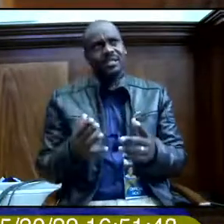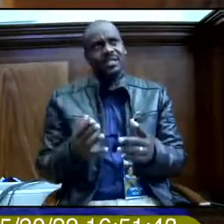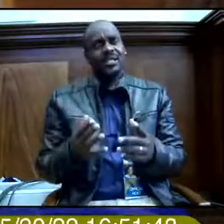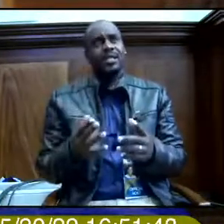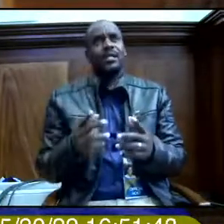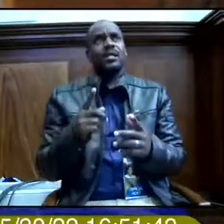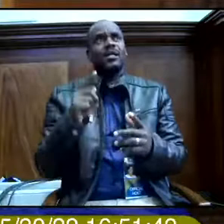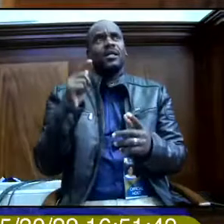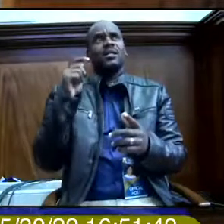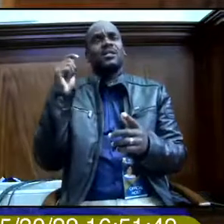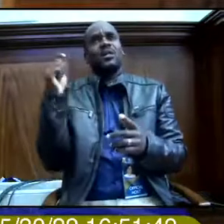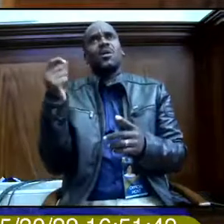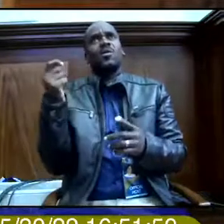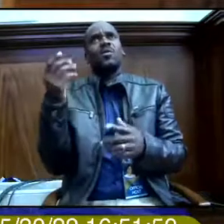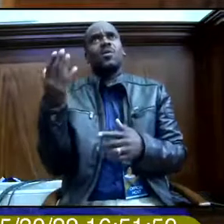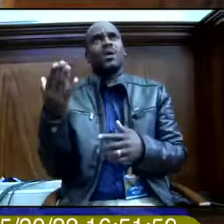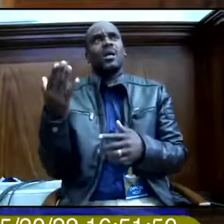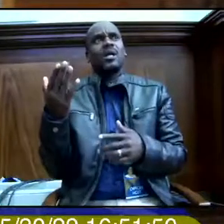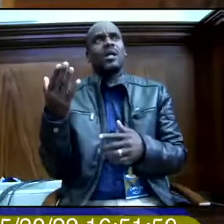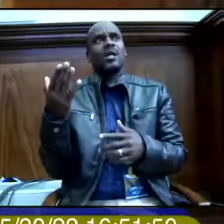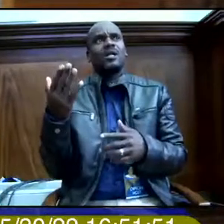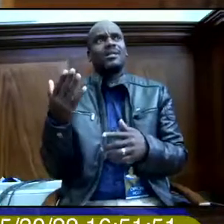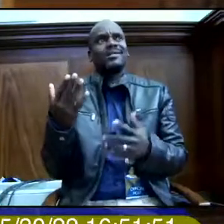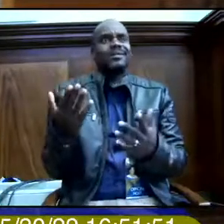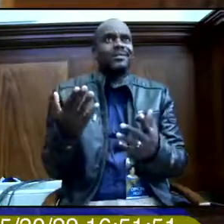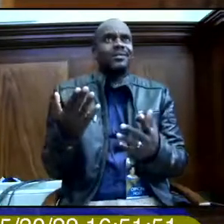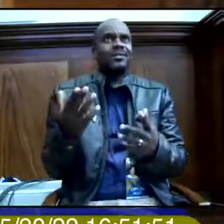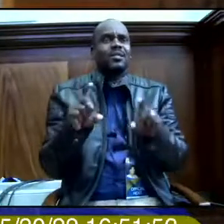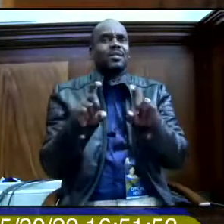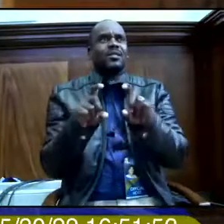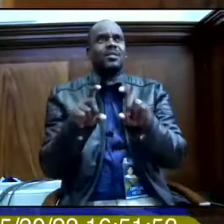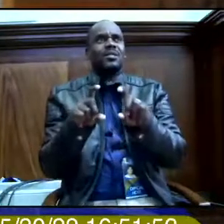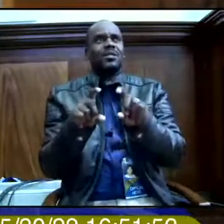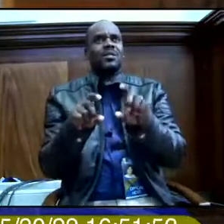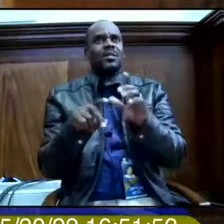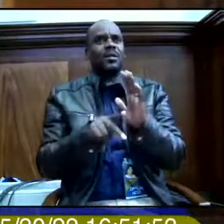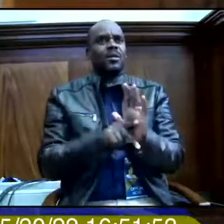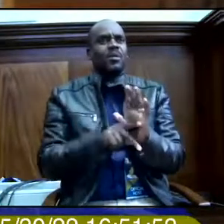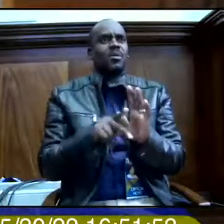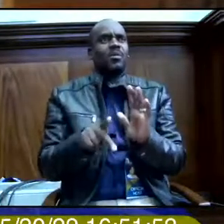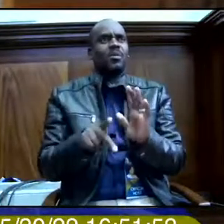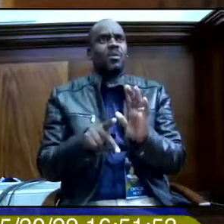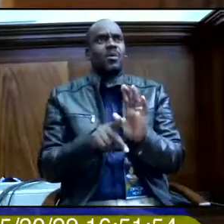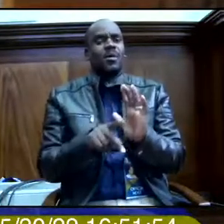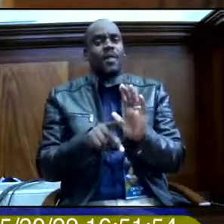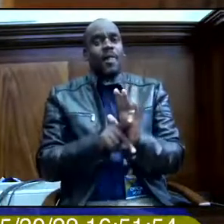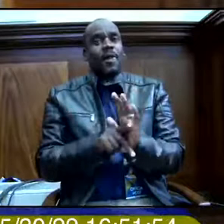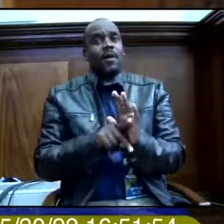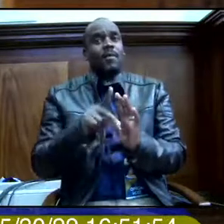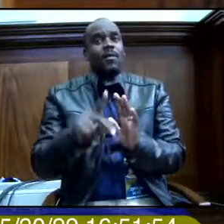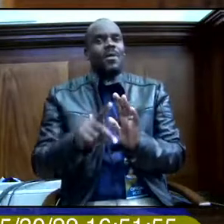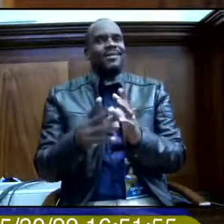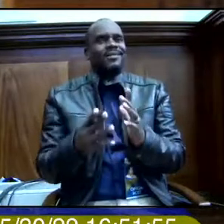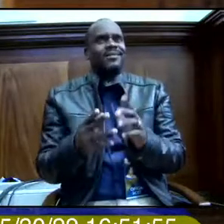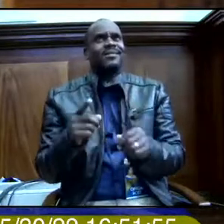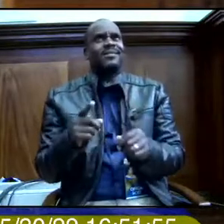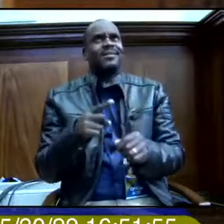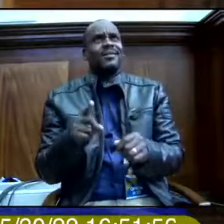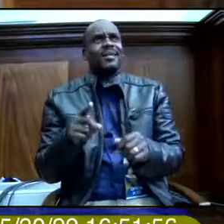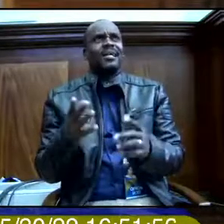rural incentives policies a policy right i wonder what